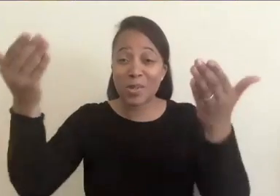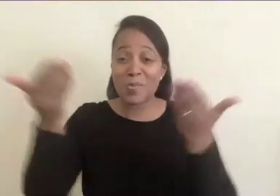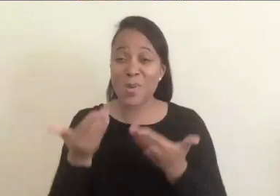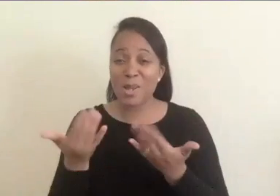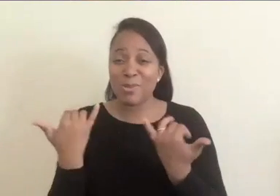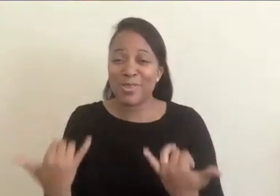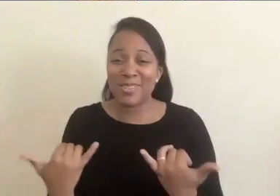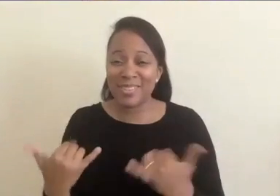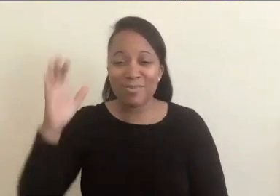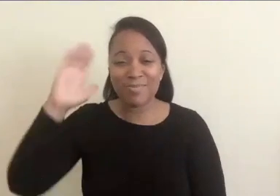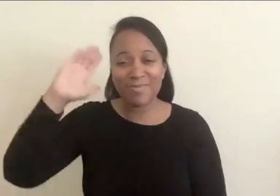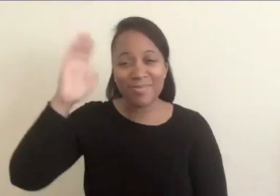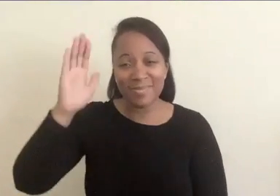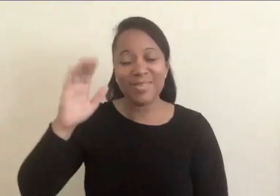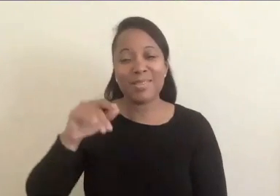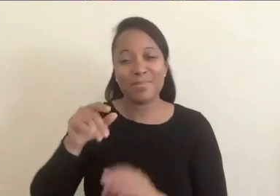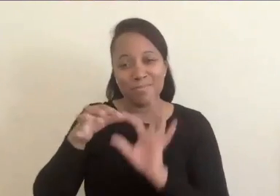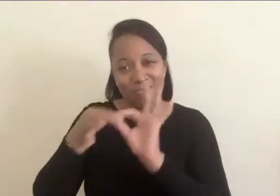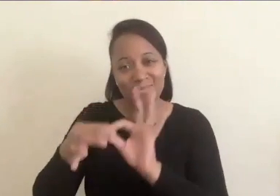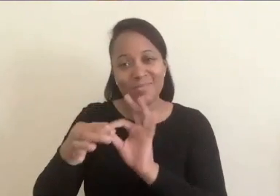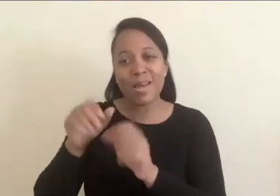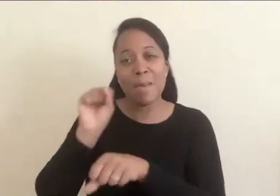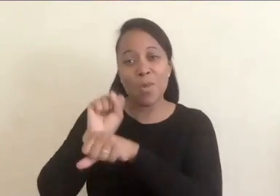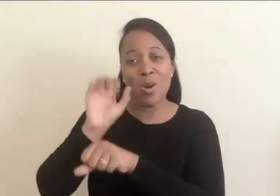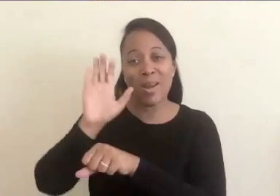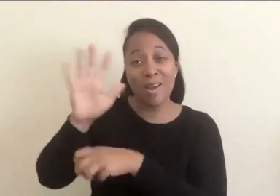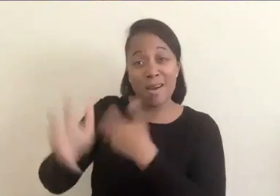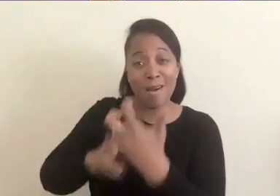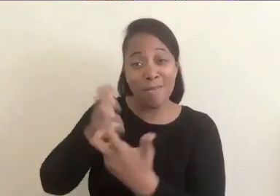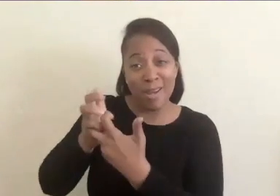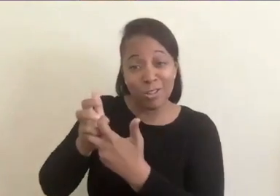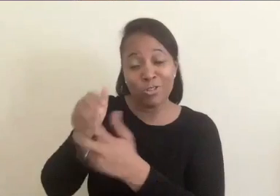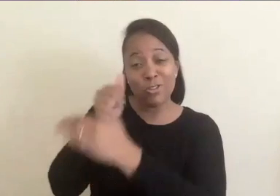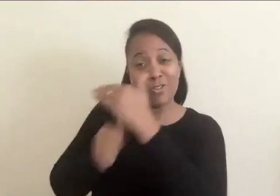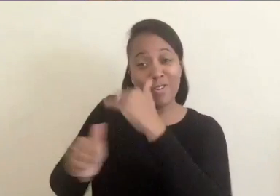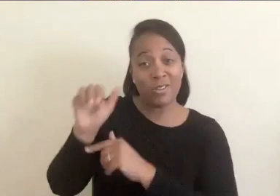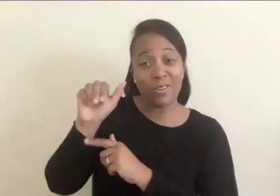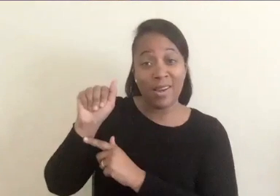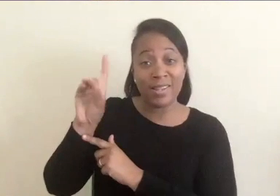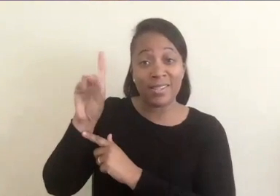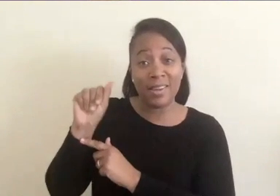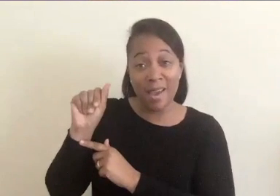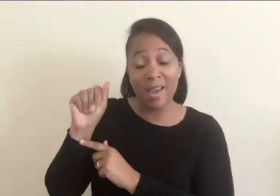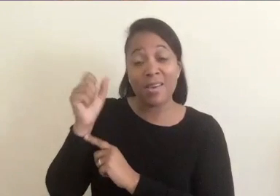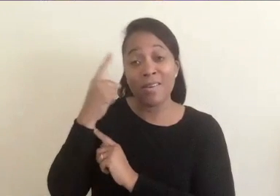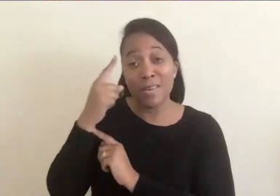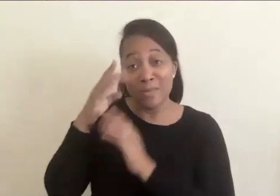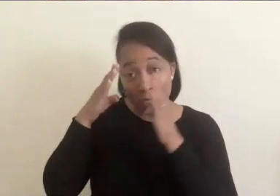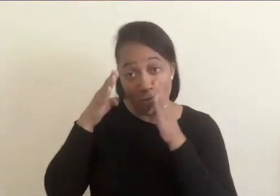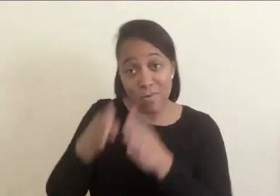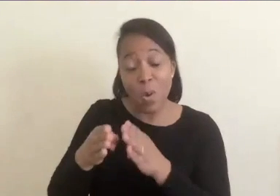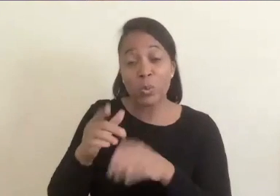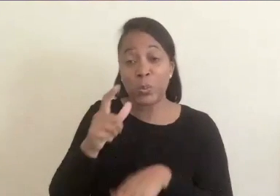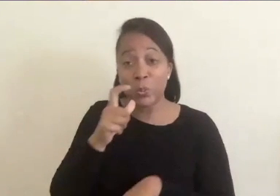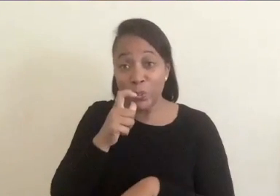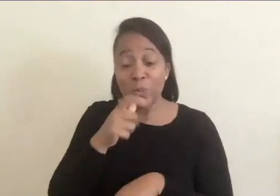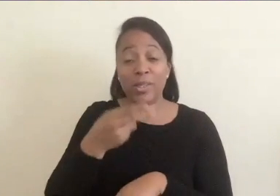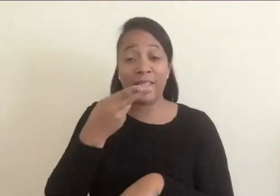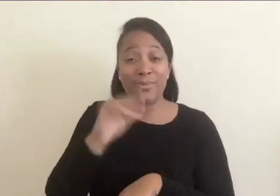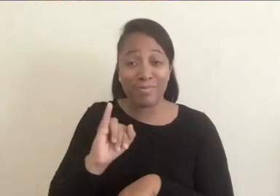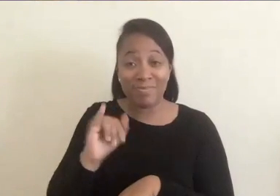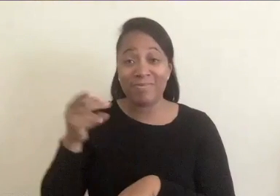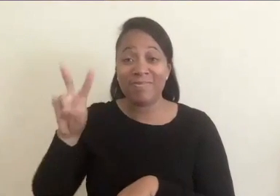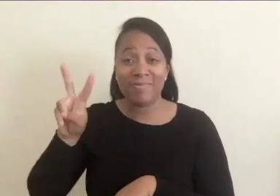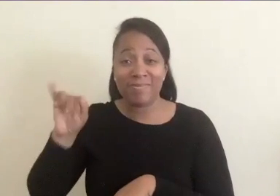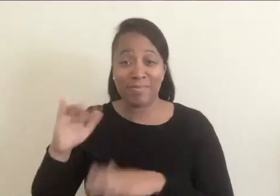Let me welcome you to today's presentation on employee accommodations under the ADA with a special focus on the